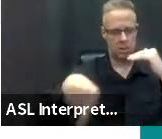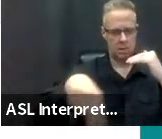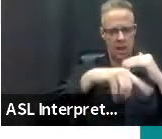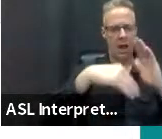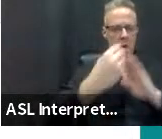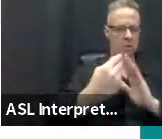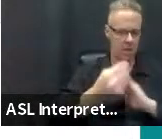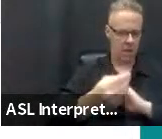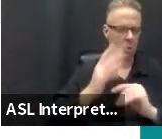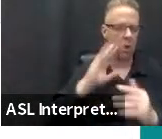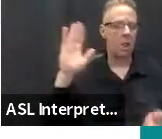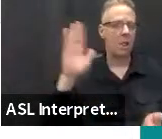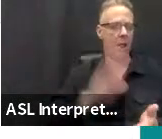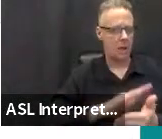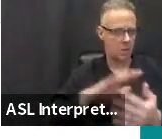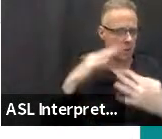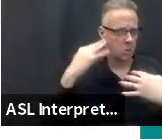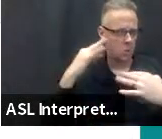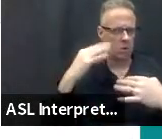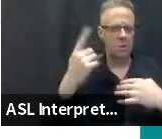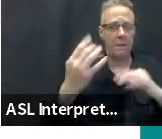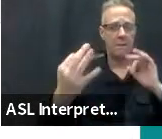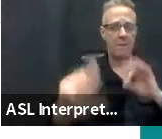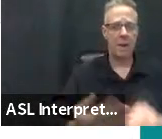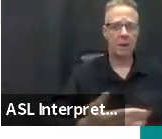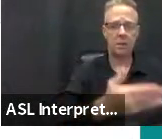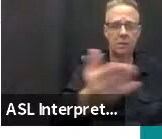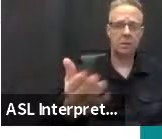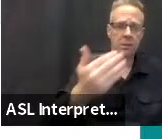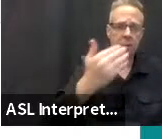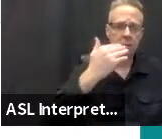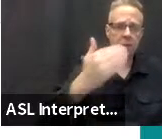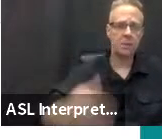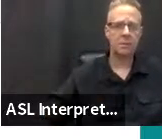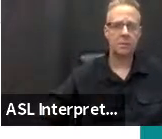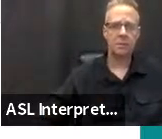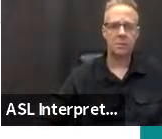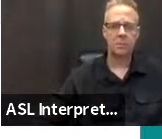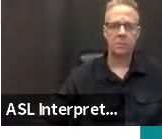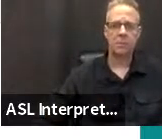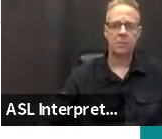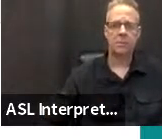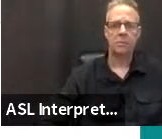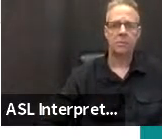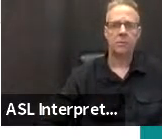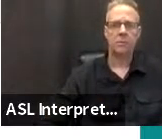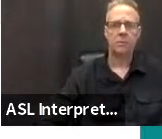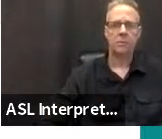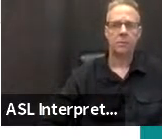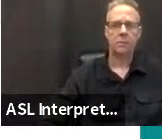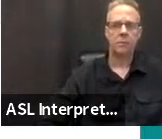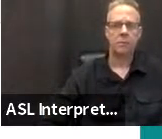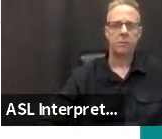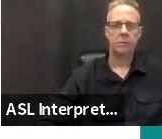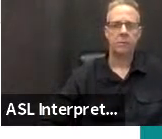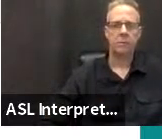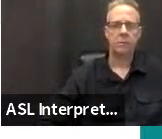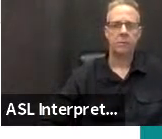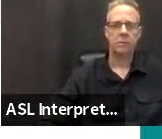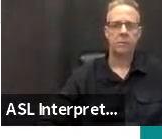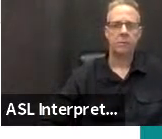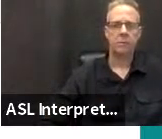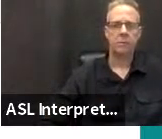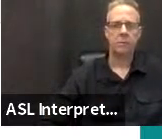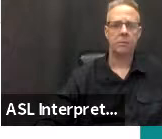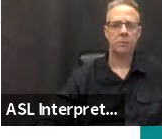was there then and can provide some feedback. Thanks. I think Marion raised that point, and then Marlon,